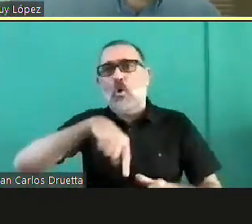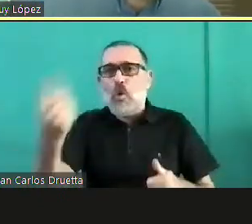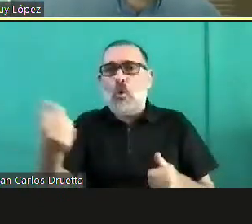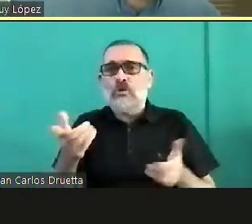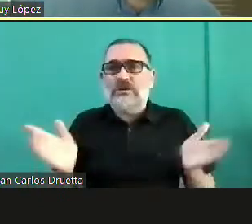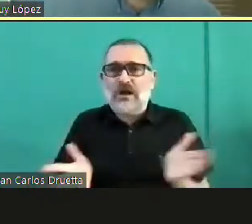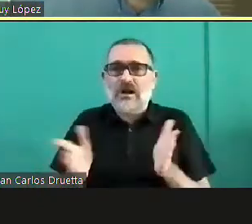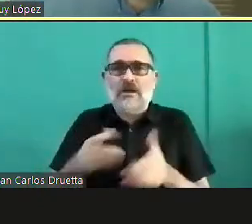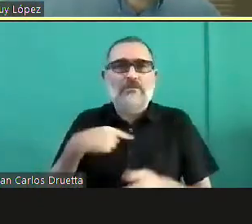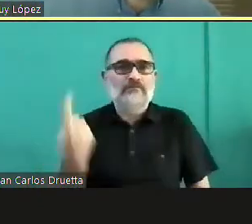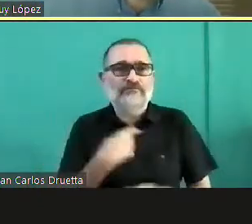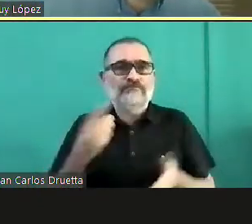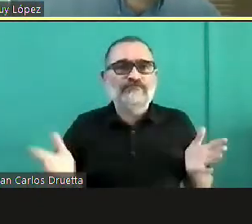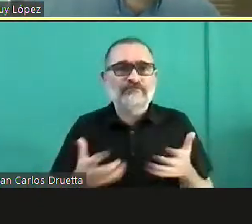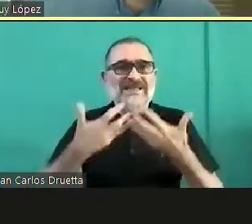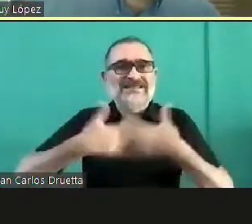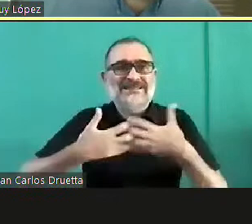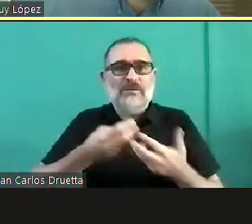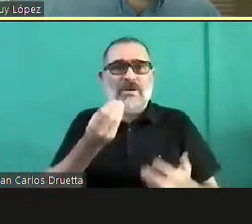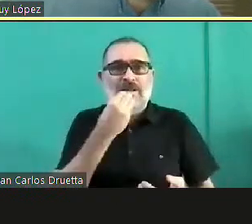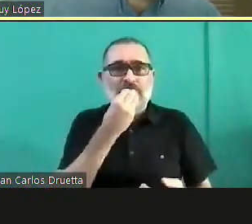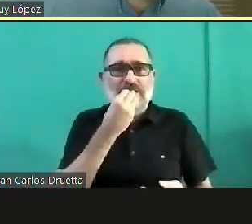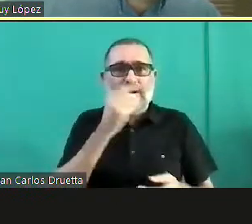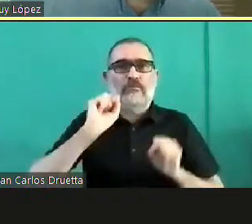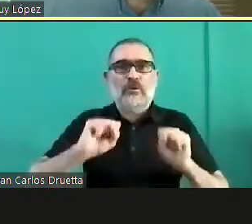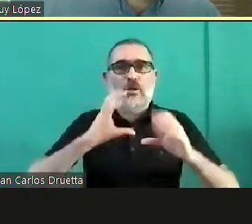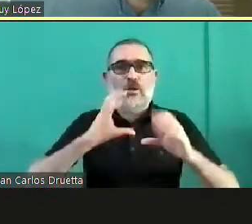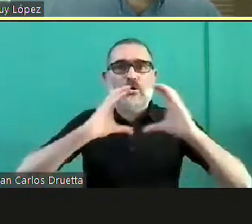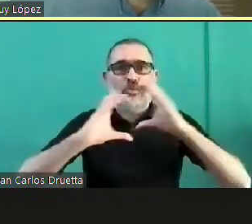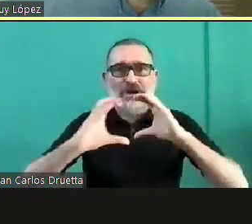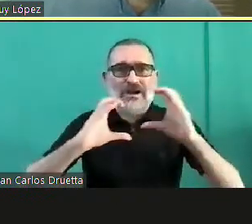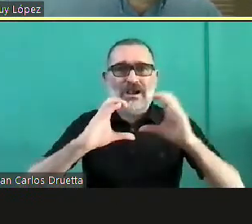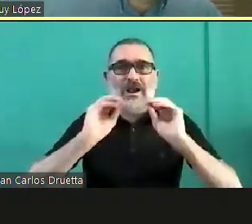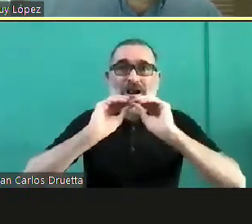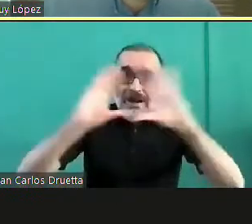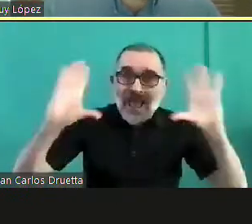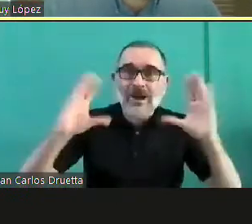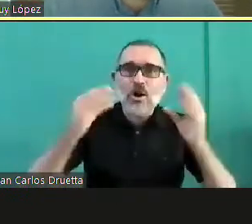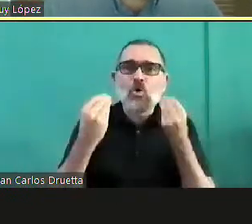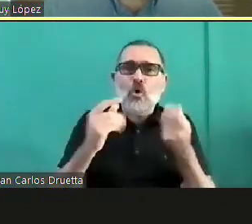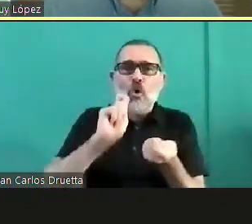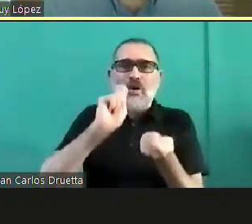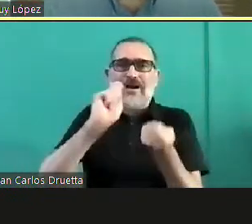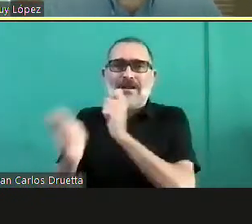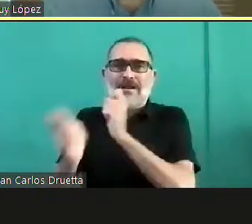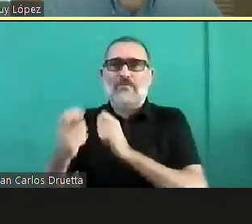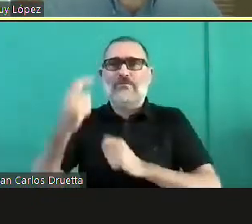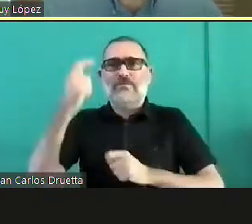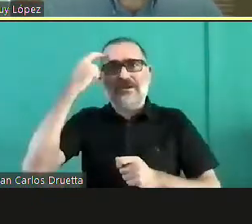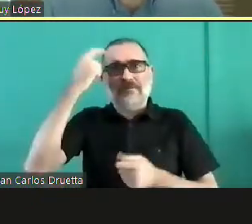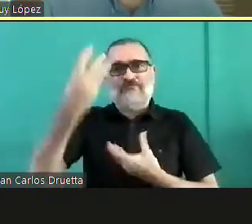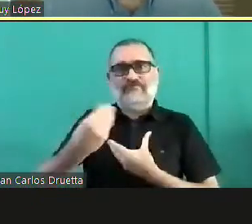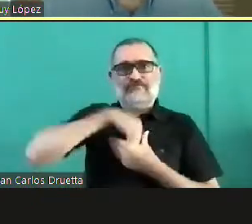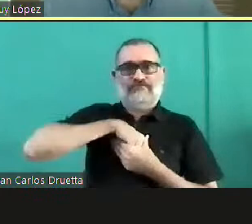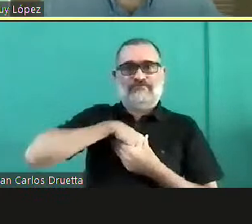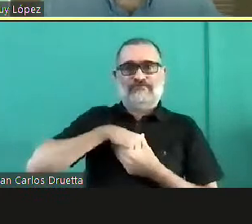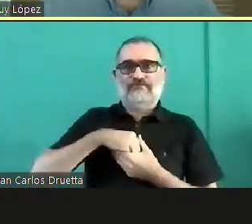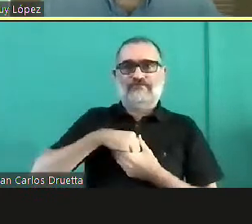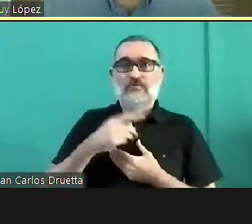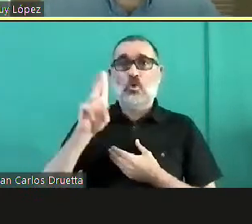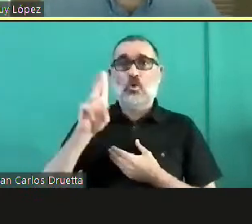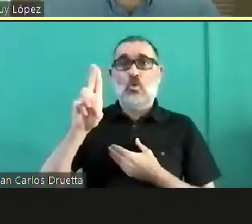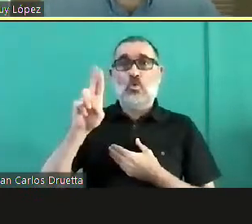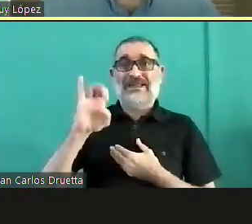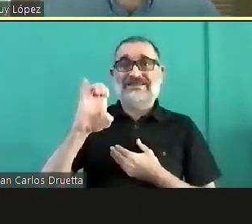components and put it together with a component to regulate local diet on that healthy diet that are